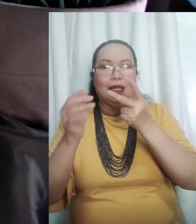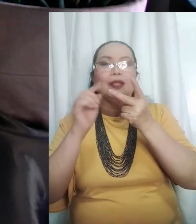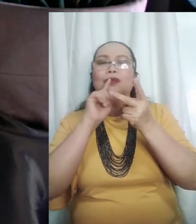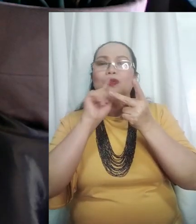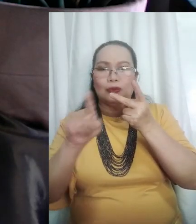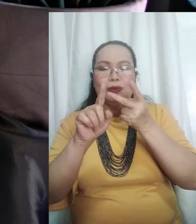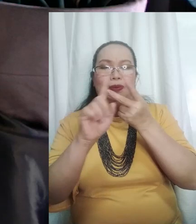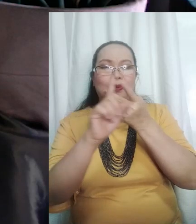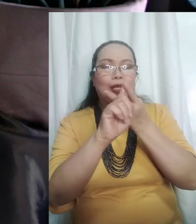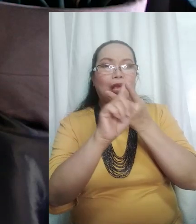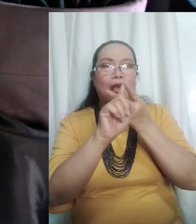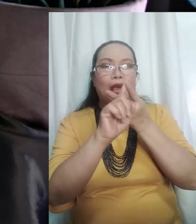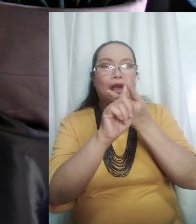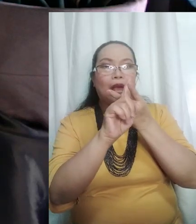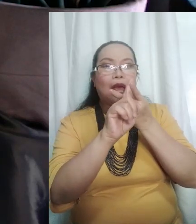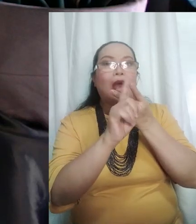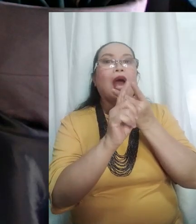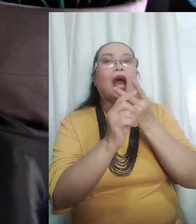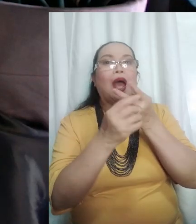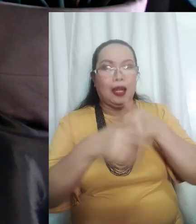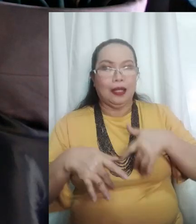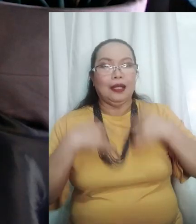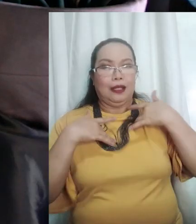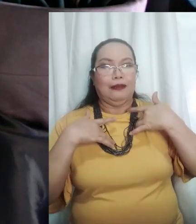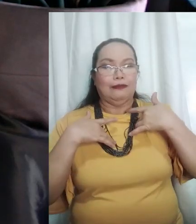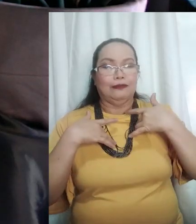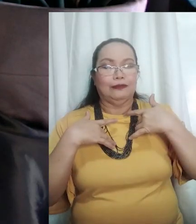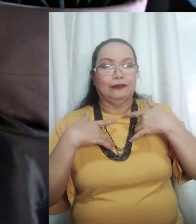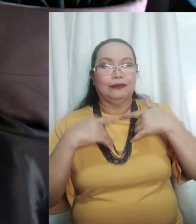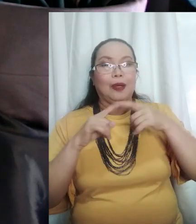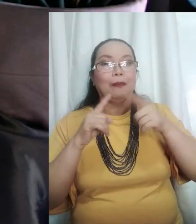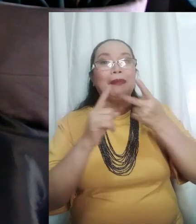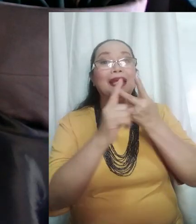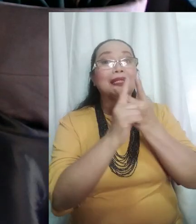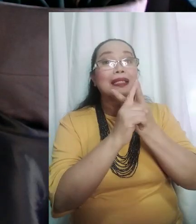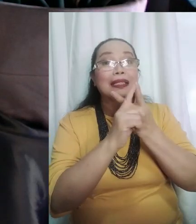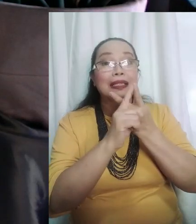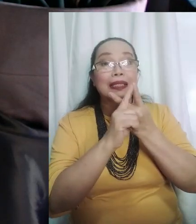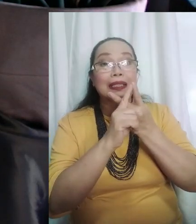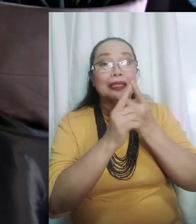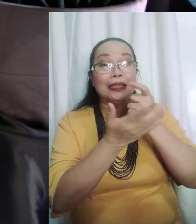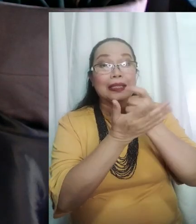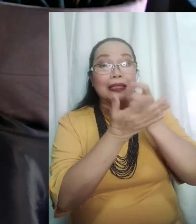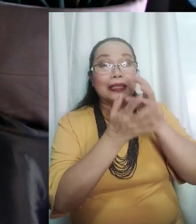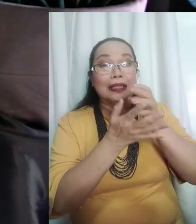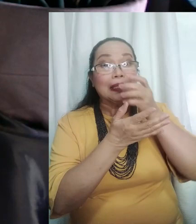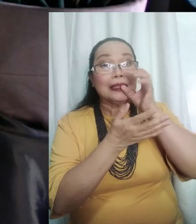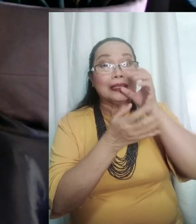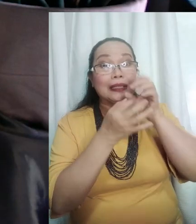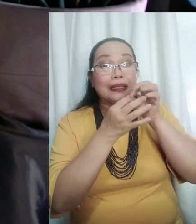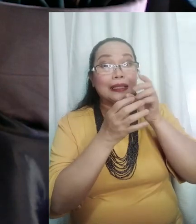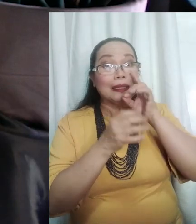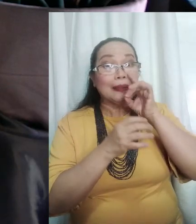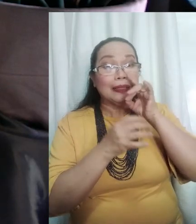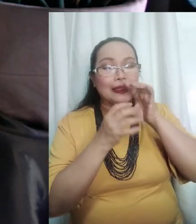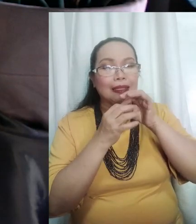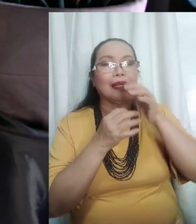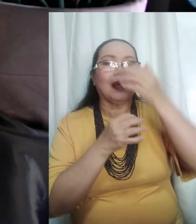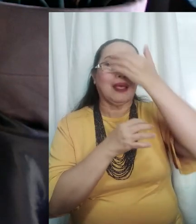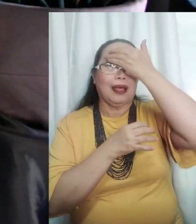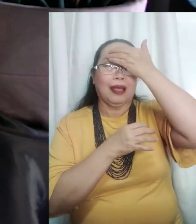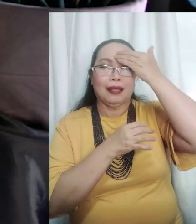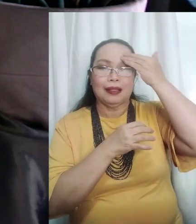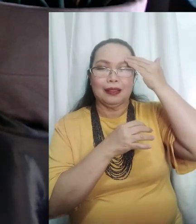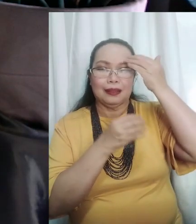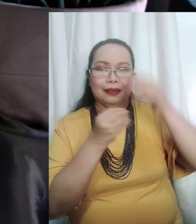in verse 41, the cupbearer forgot Joseph. Let me read that